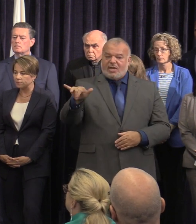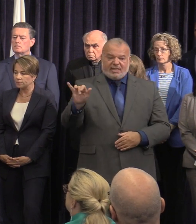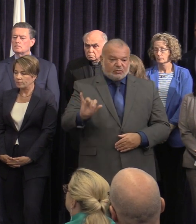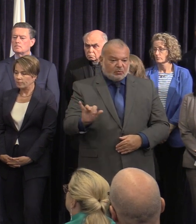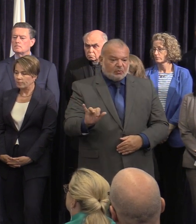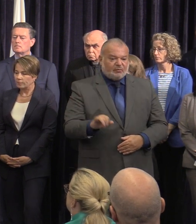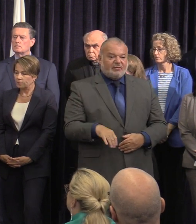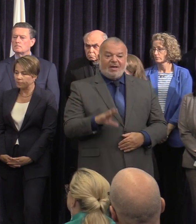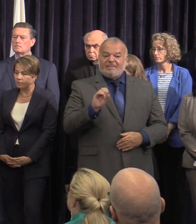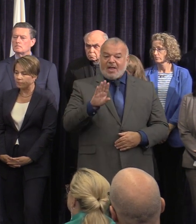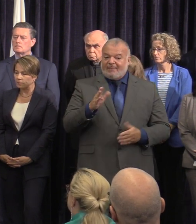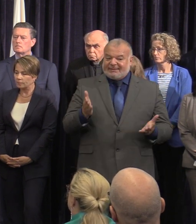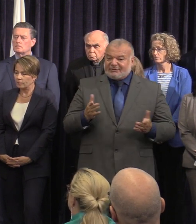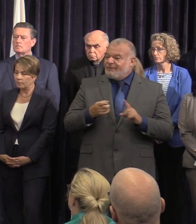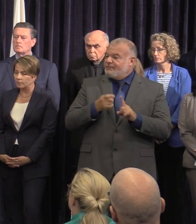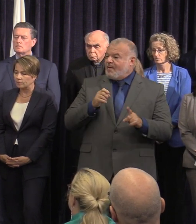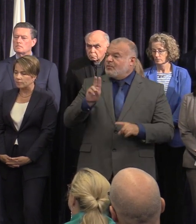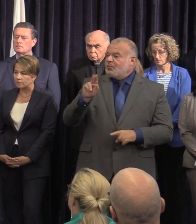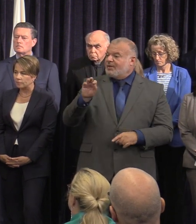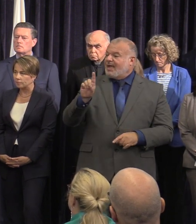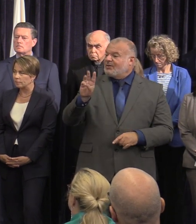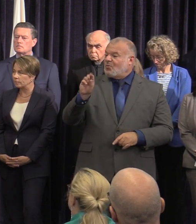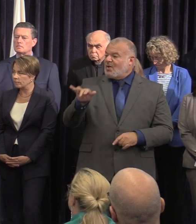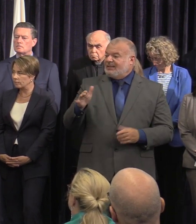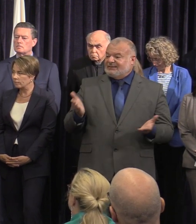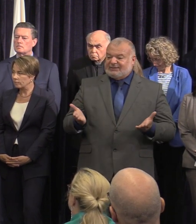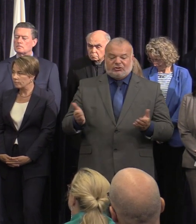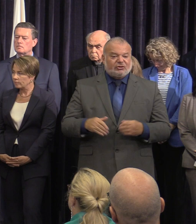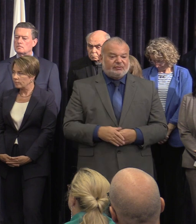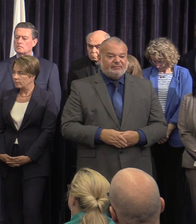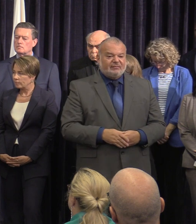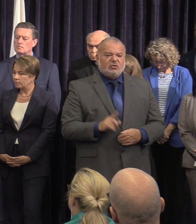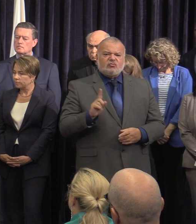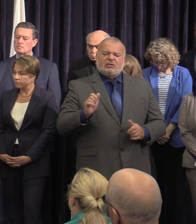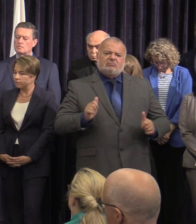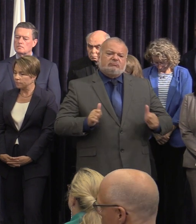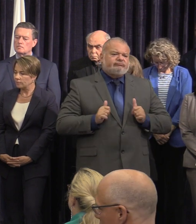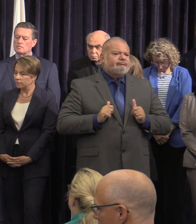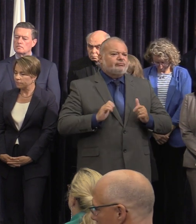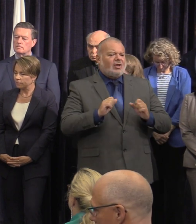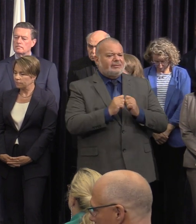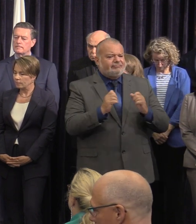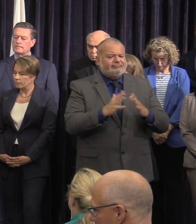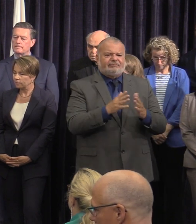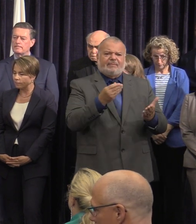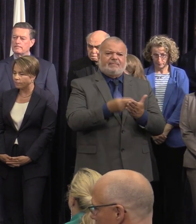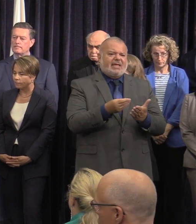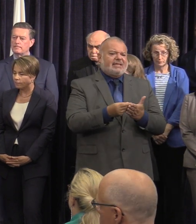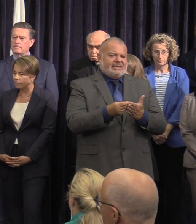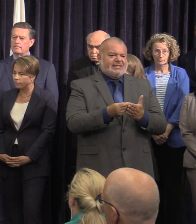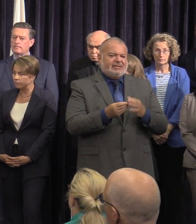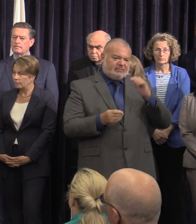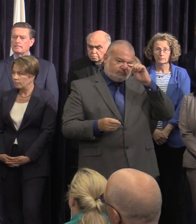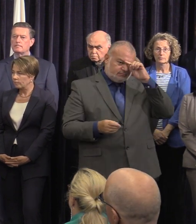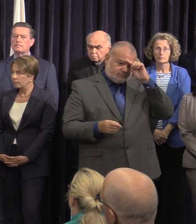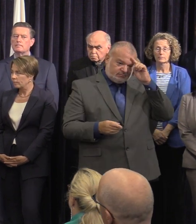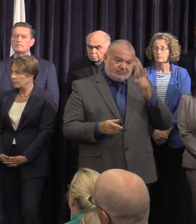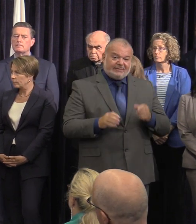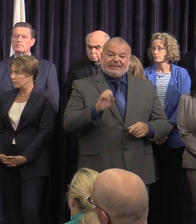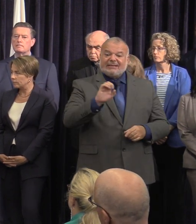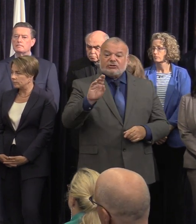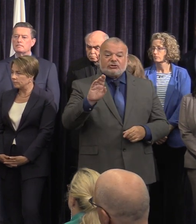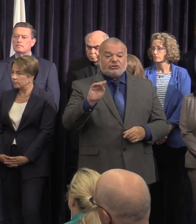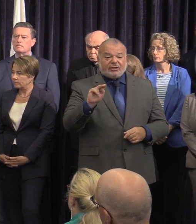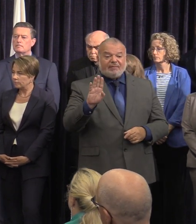is here, for stepping up so quickly to make the Migrant Relief Fund a reality, and certainly to have two initial donors already to help kick things